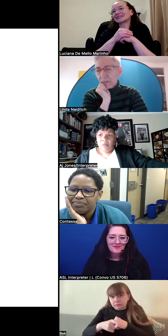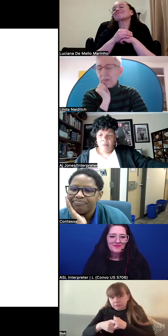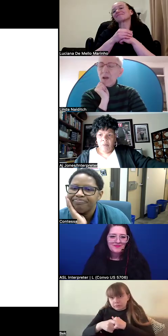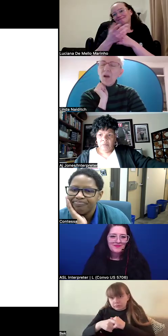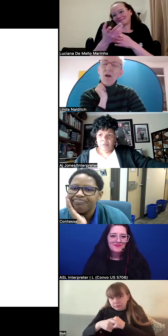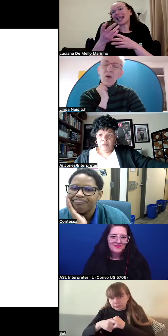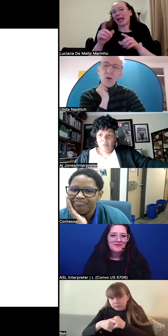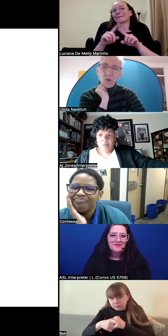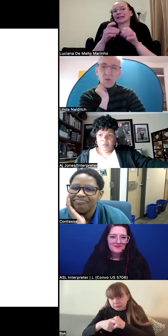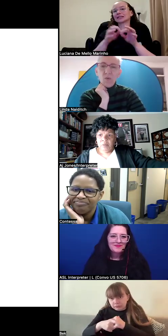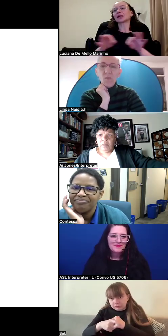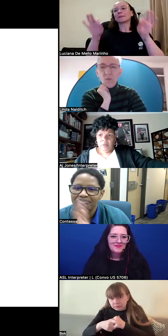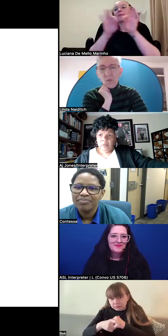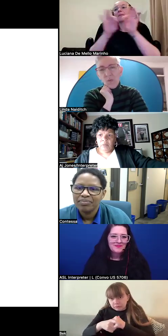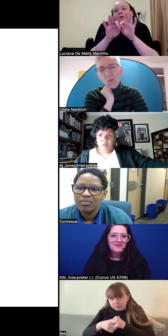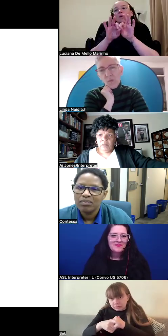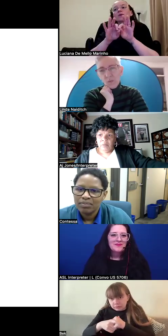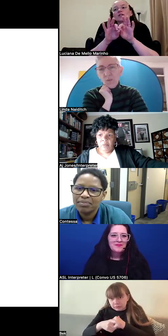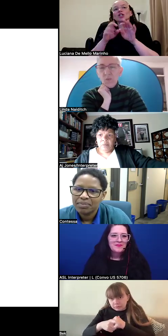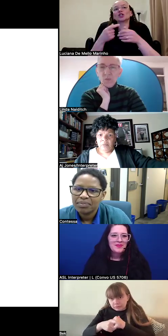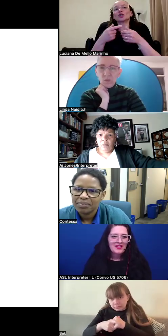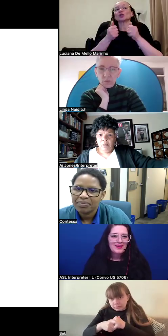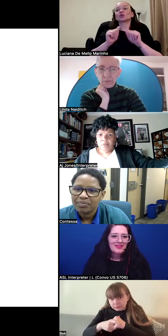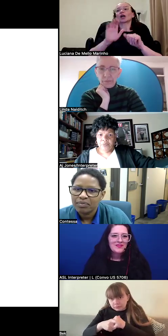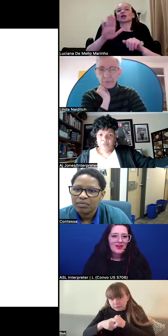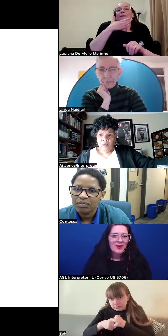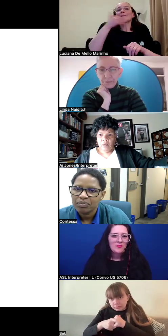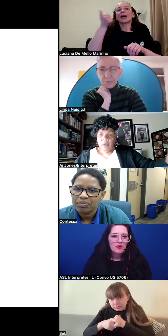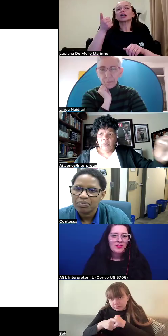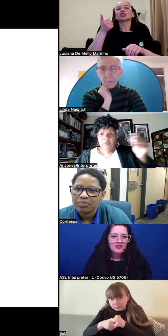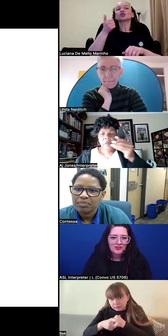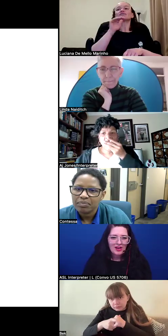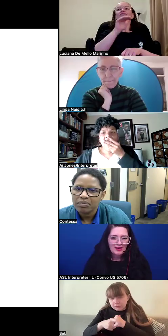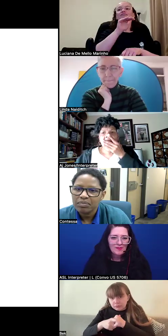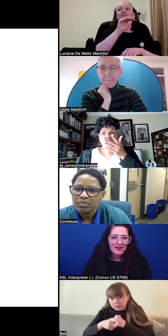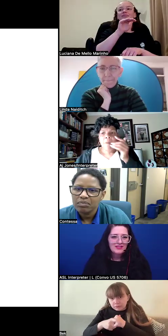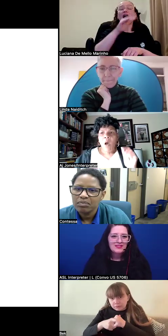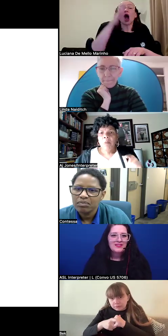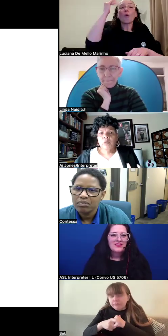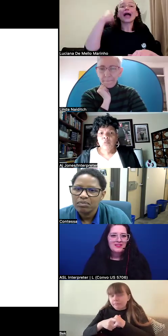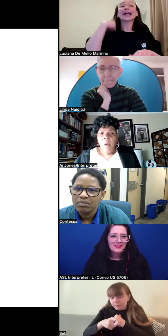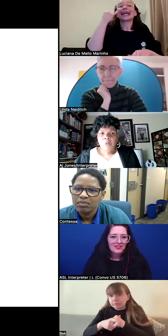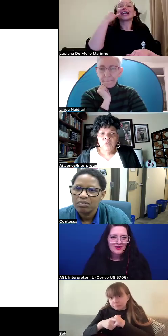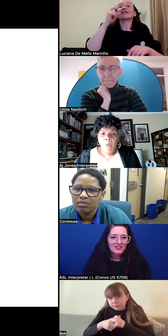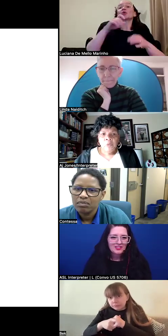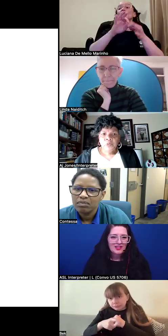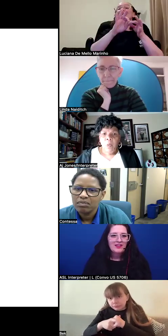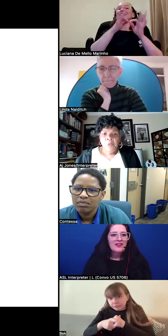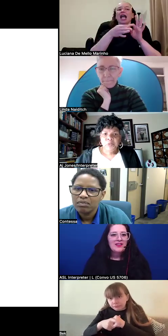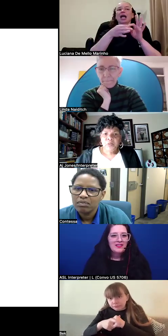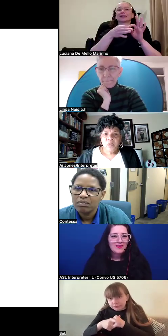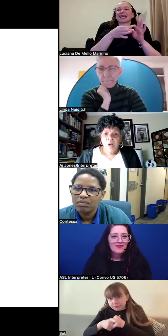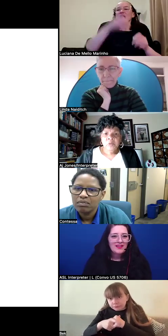Mm-hmm. Mm-hmm. And it is very important to try your best to get their